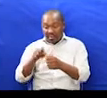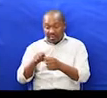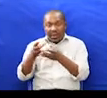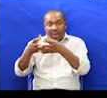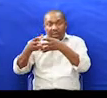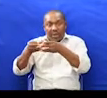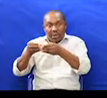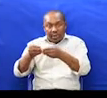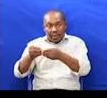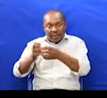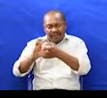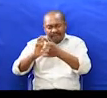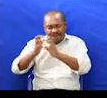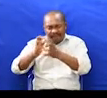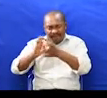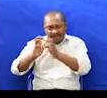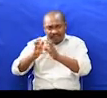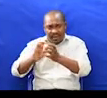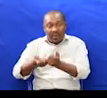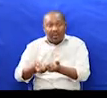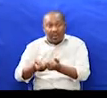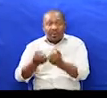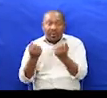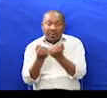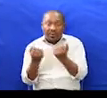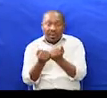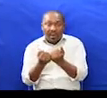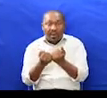to produce, can undergo